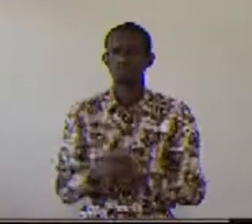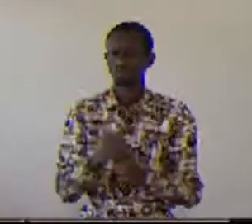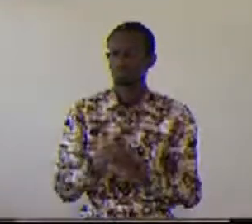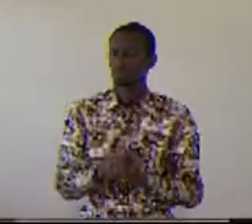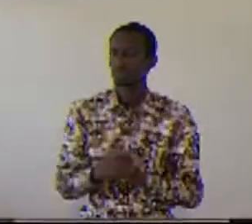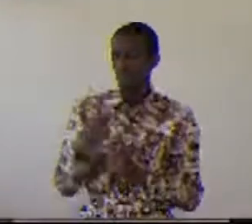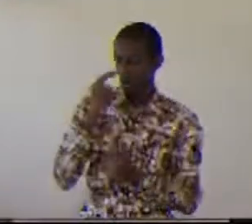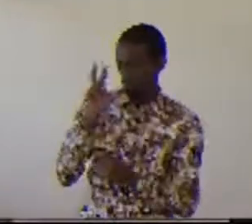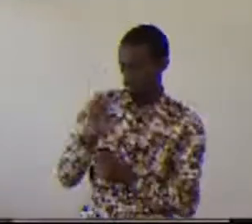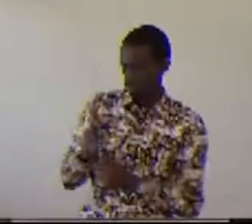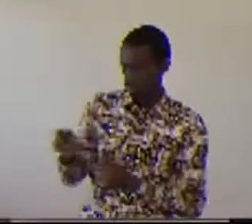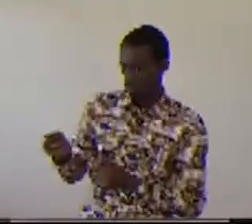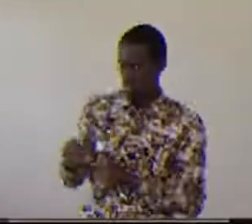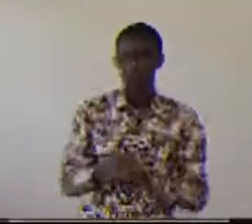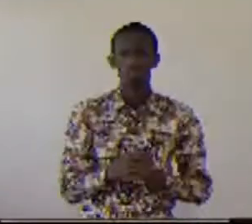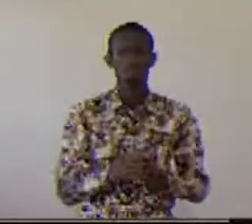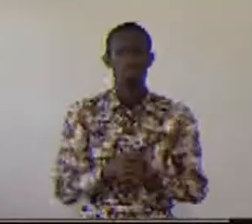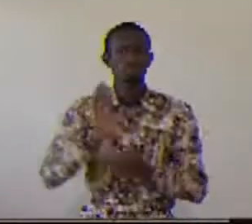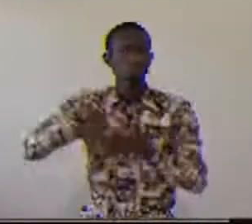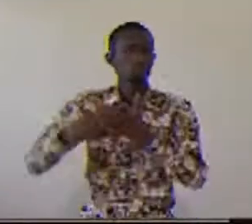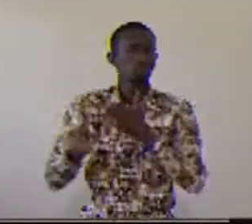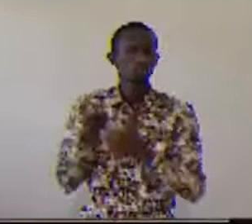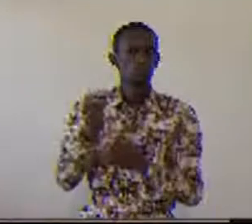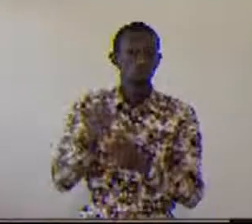period, ionization energy increases.